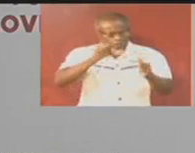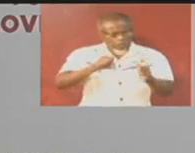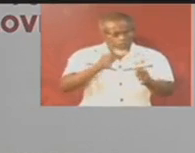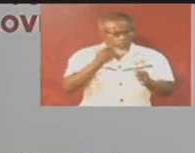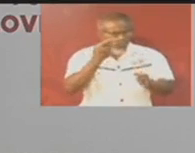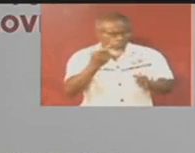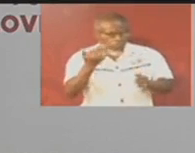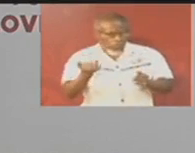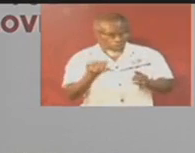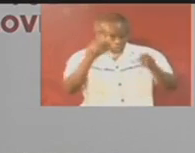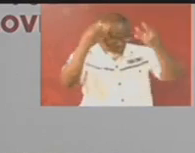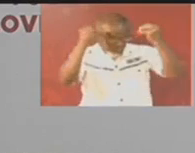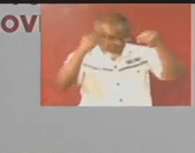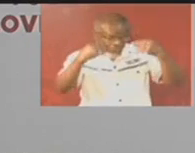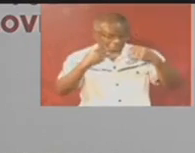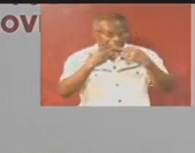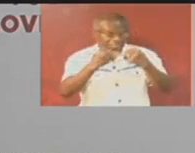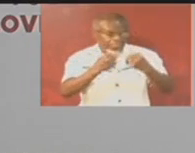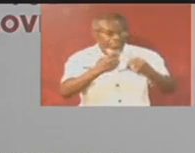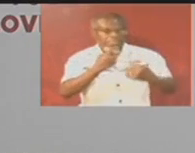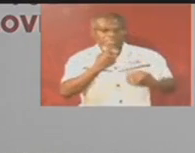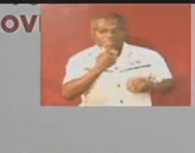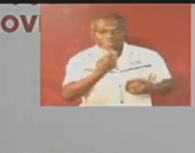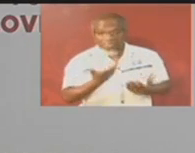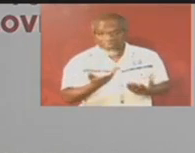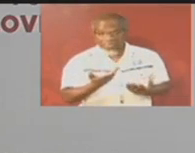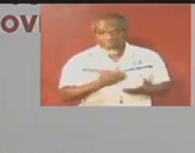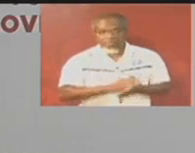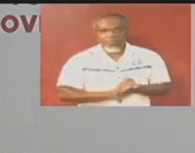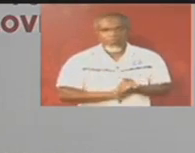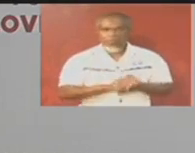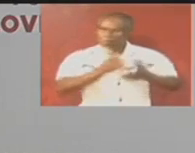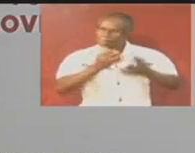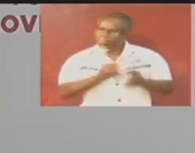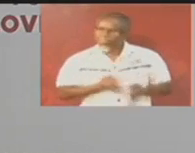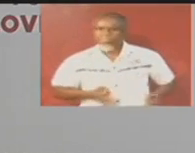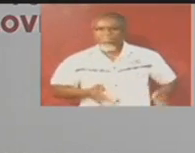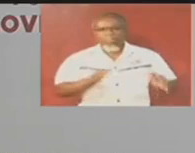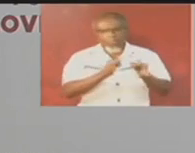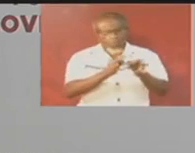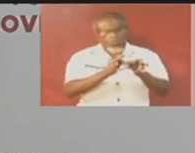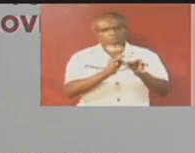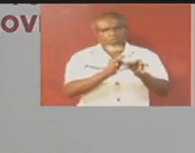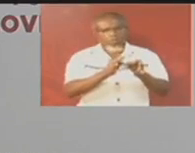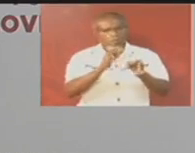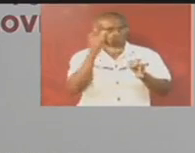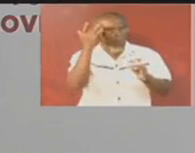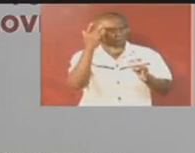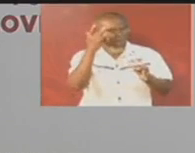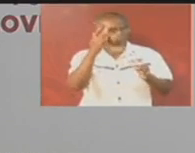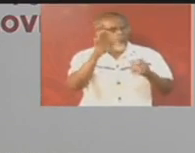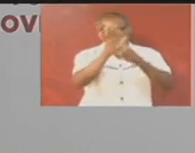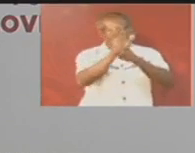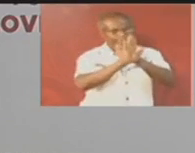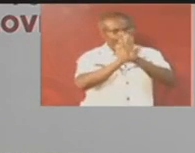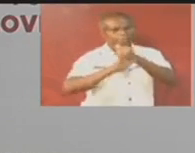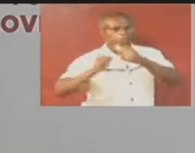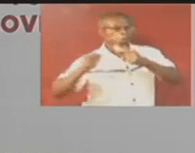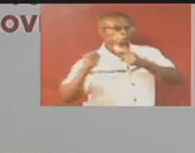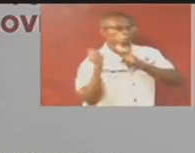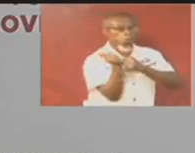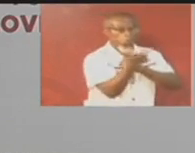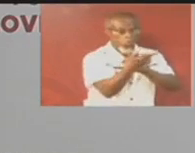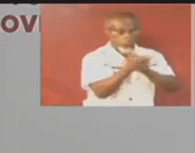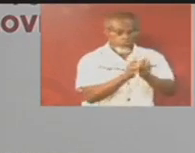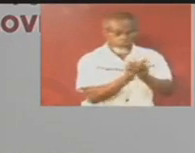Minister Dayal Singh are necessary in order to protect lives. They were made with compassion